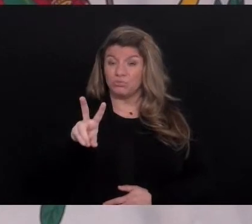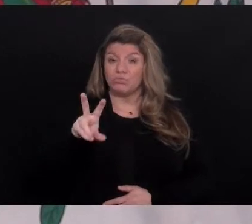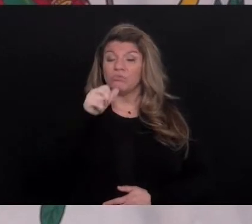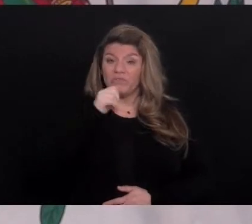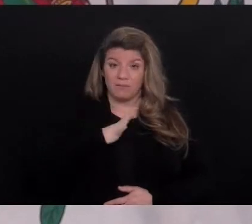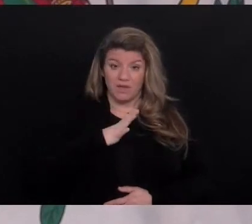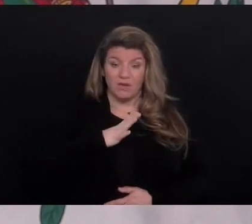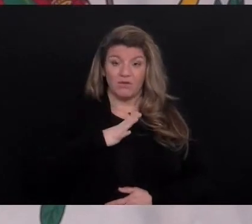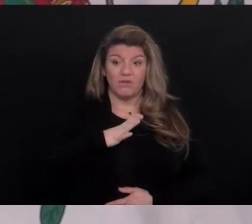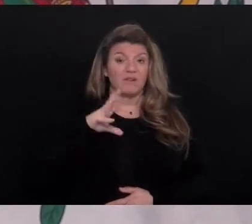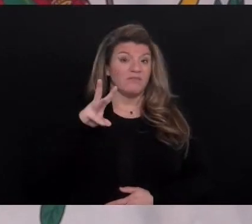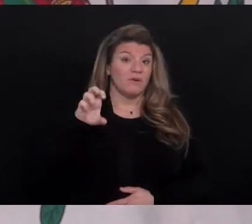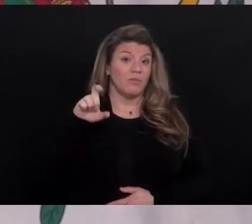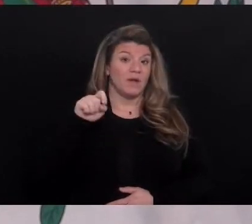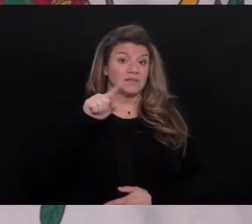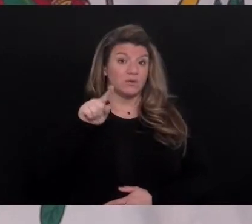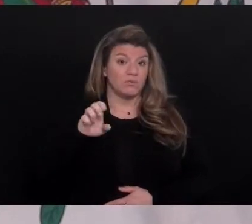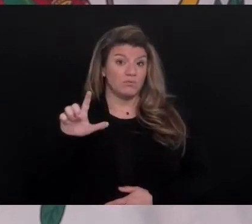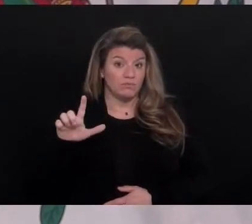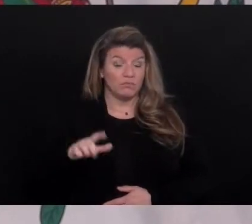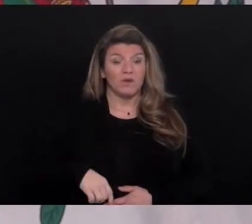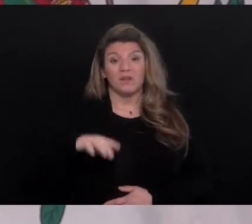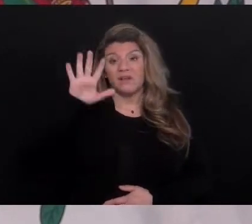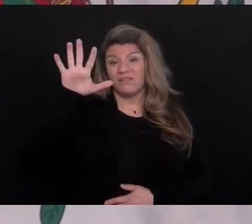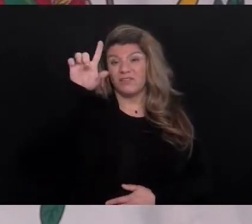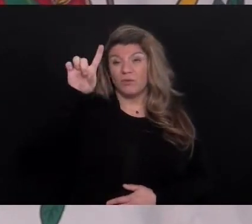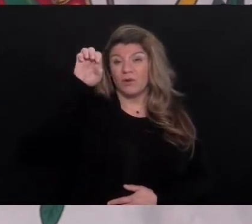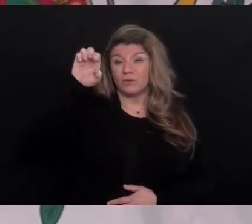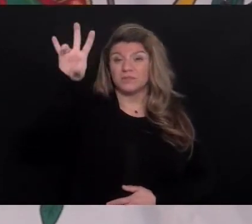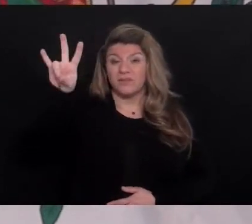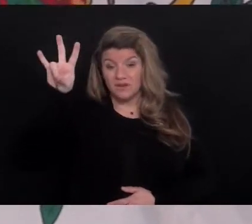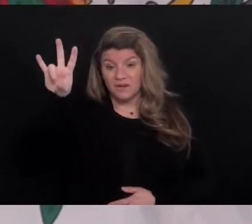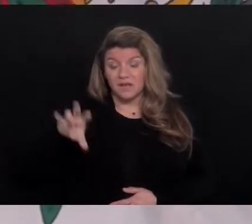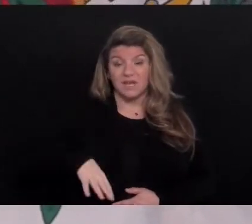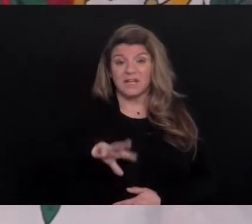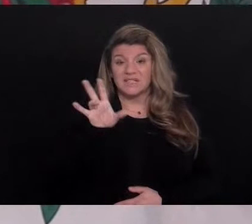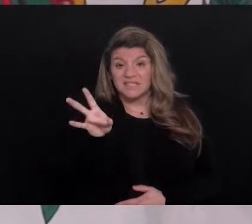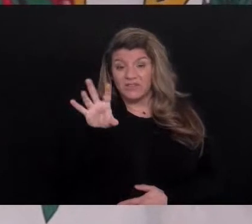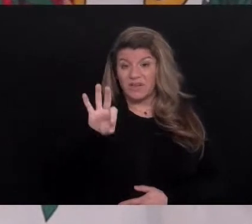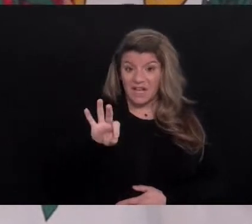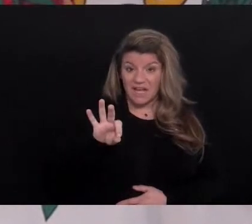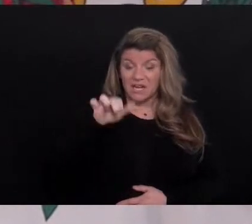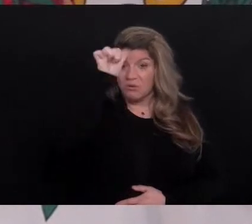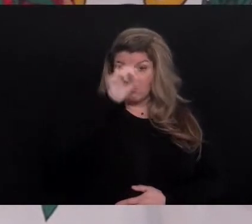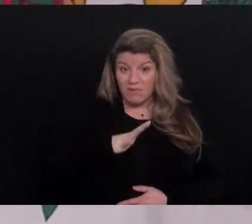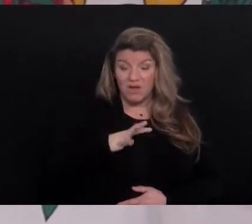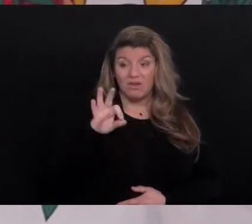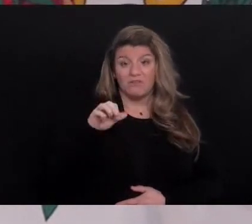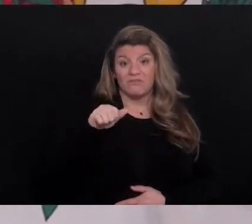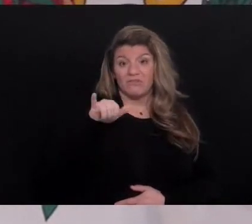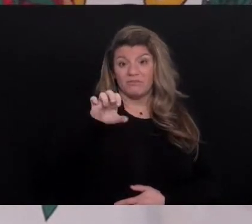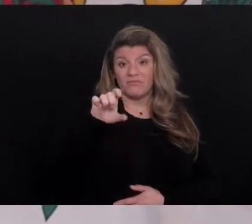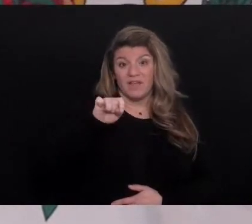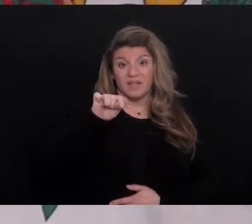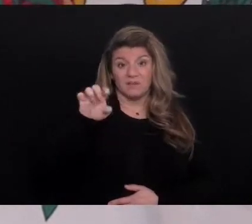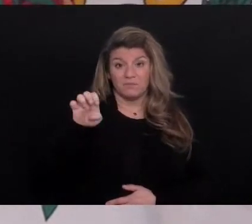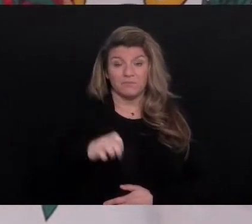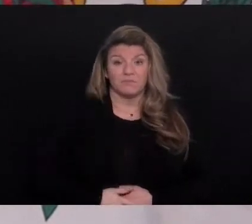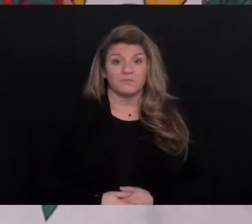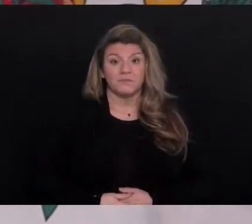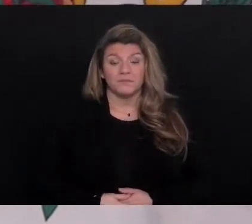52-year-old female from Wetzel County. The 5,107th death is a 79-year-old male from Fayette County.